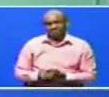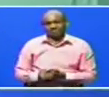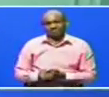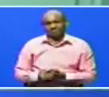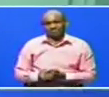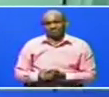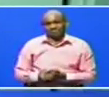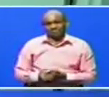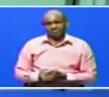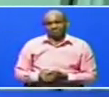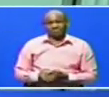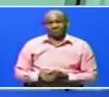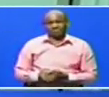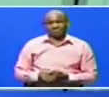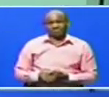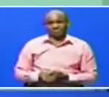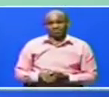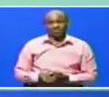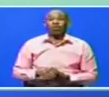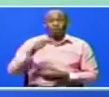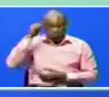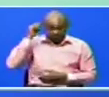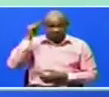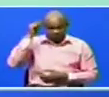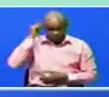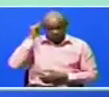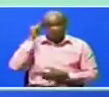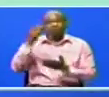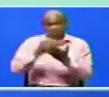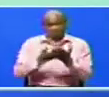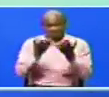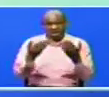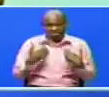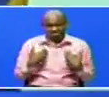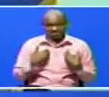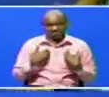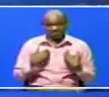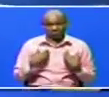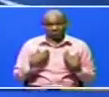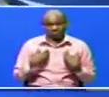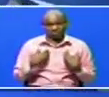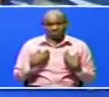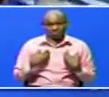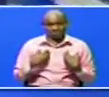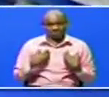So that is where the original forms are? Yes. Mm-hmm.